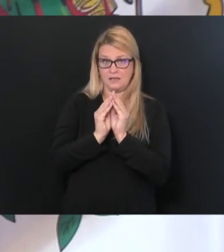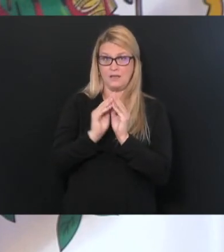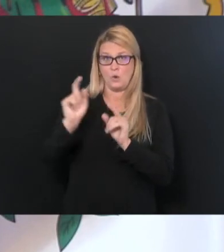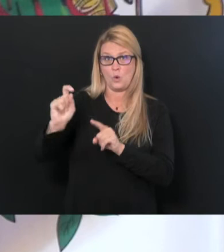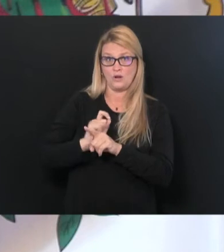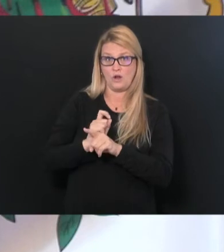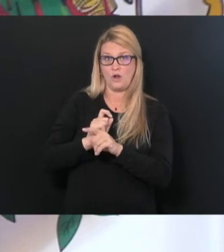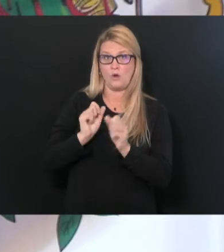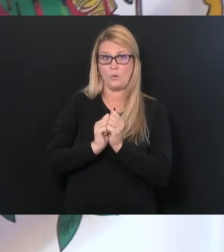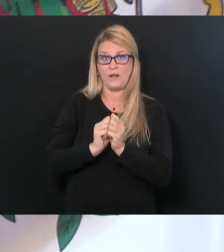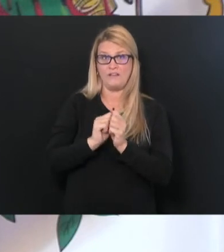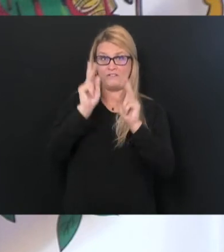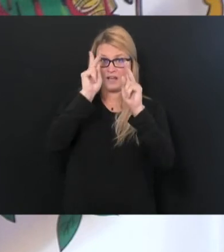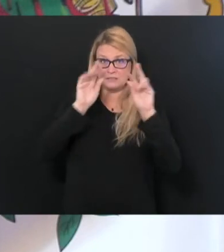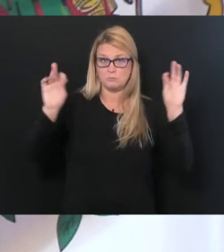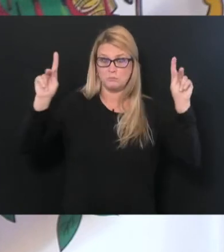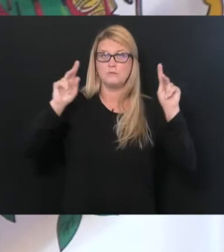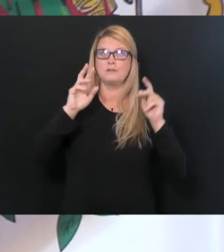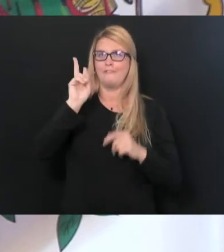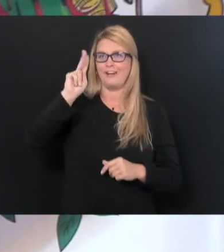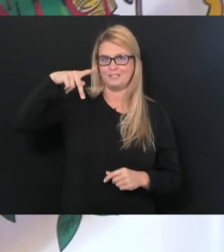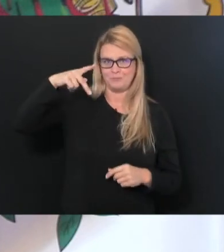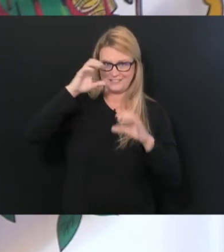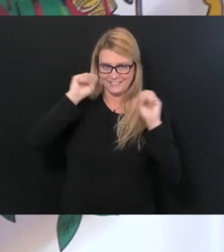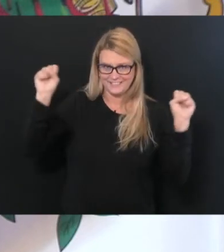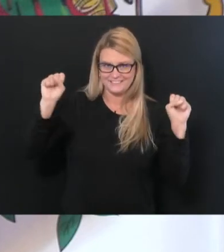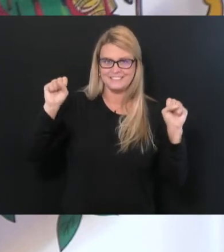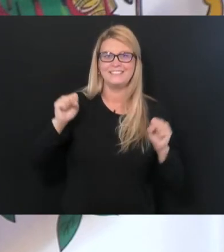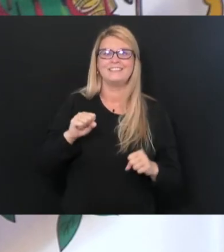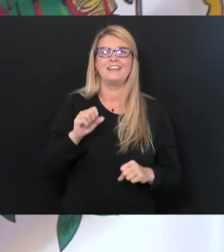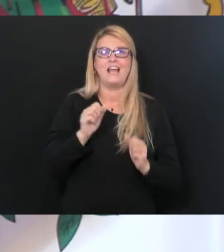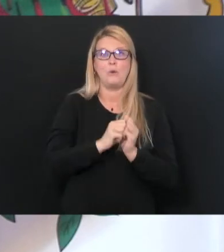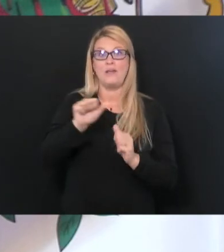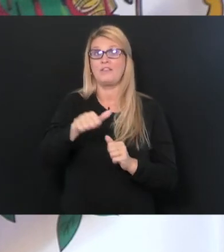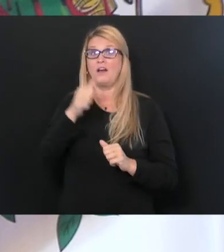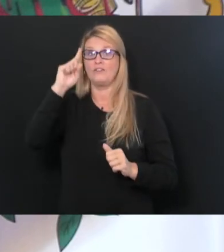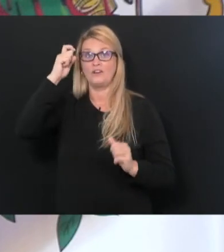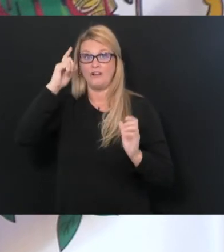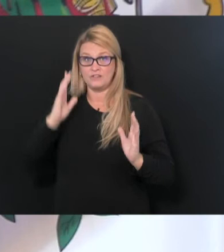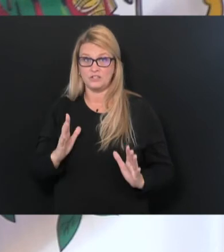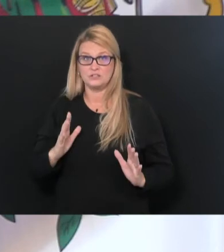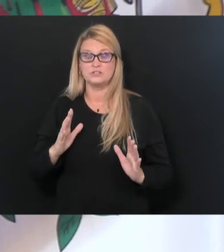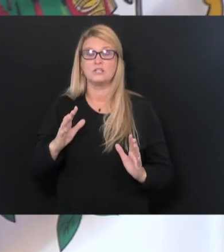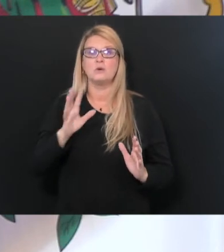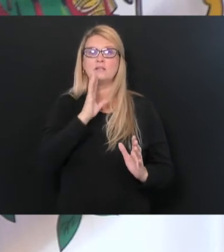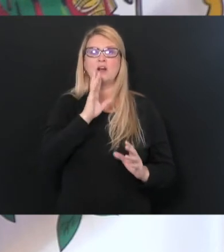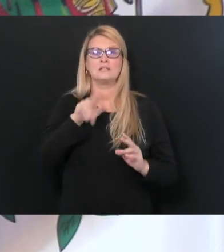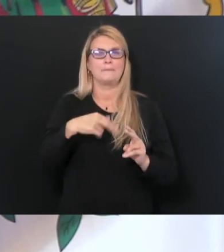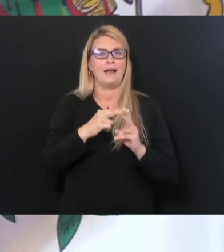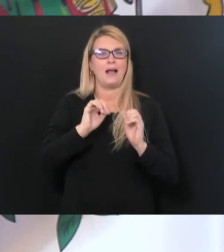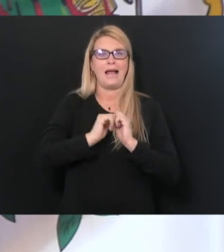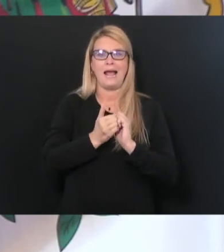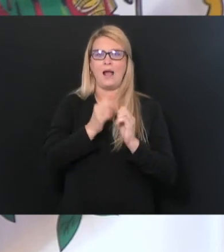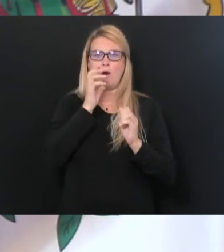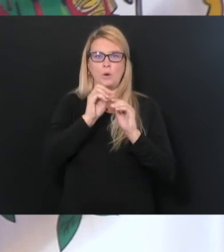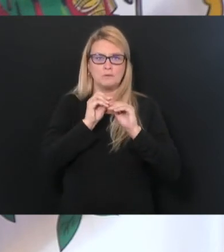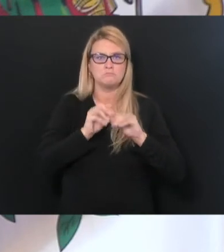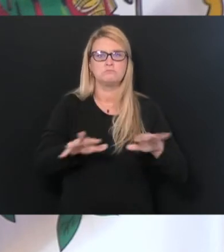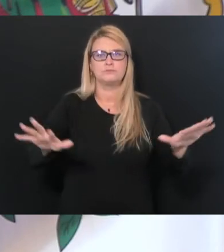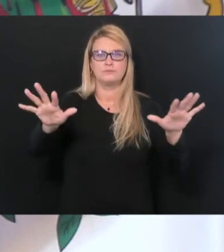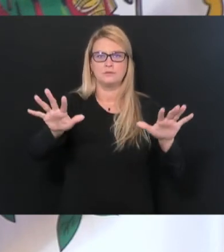vice president and the other governors. We went through all how the distribution is going to roll out. We know that